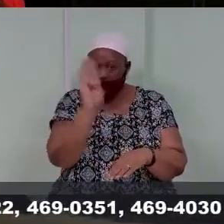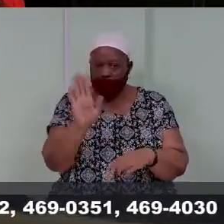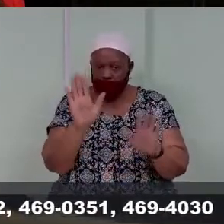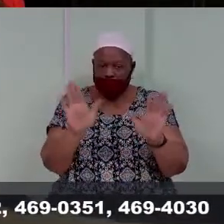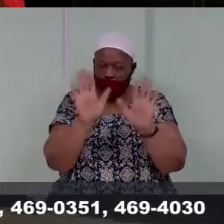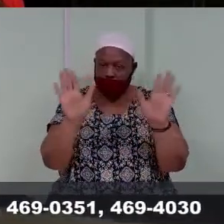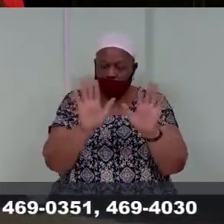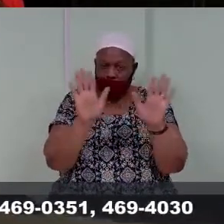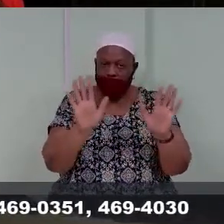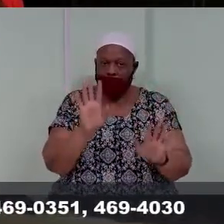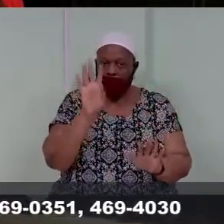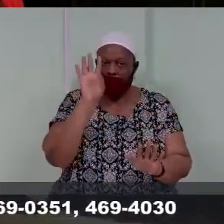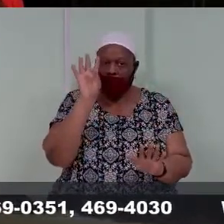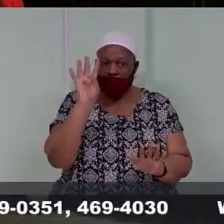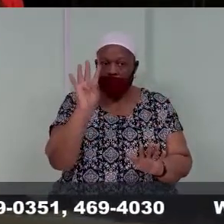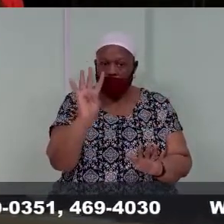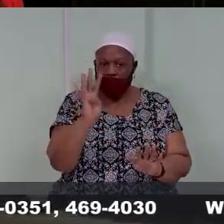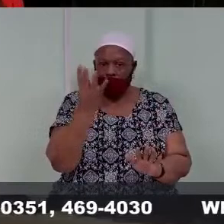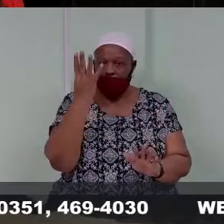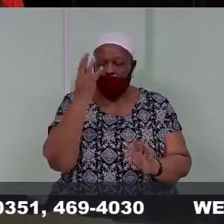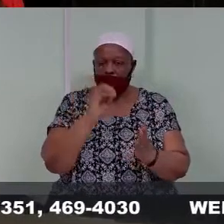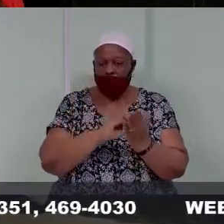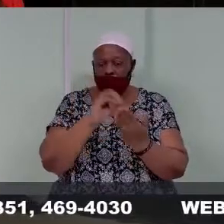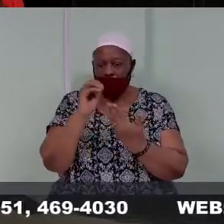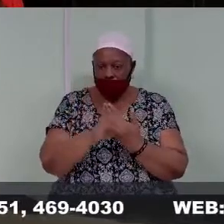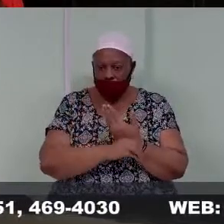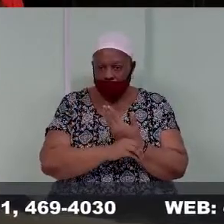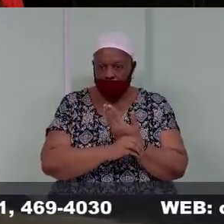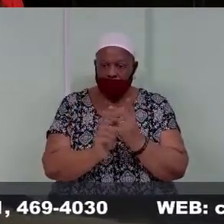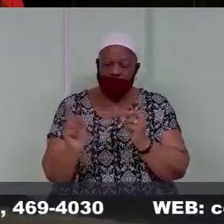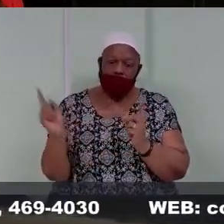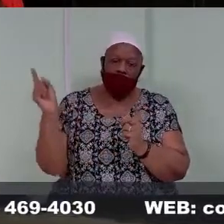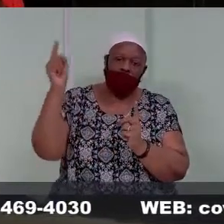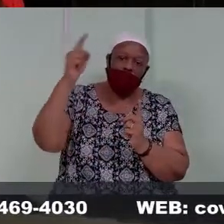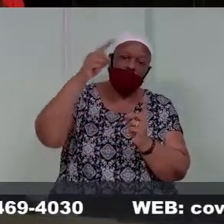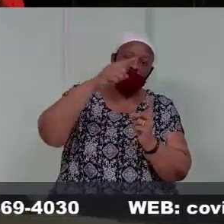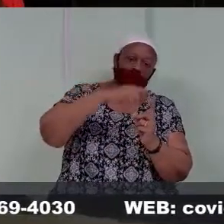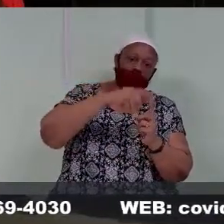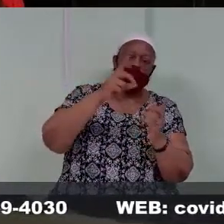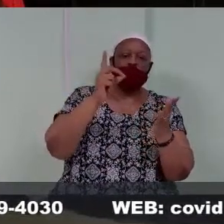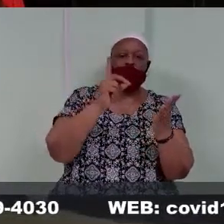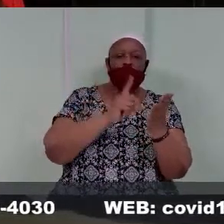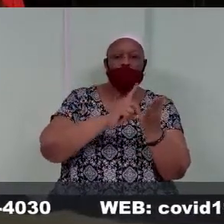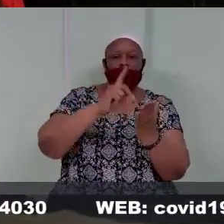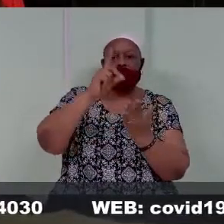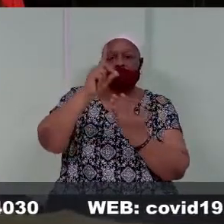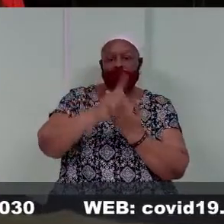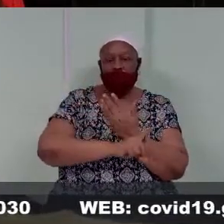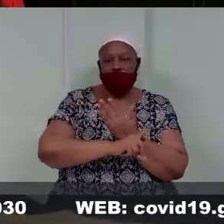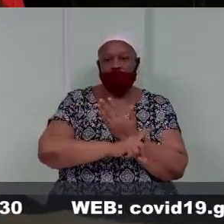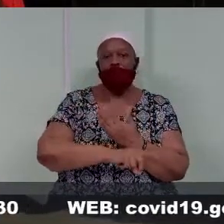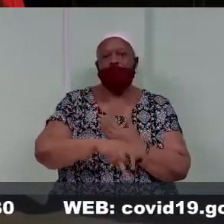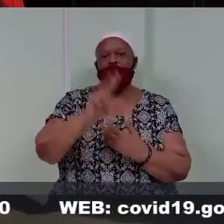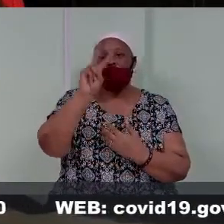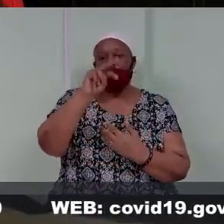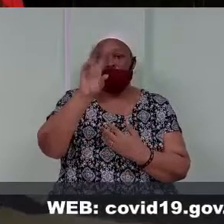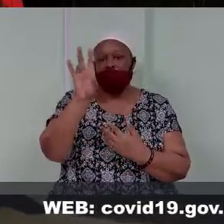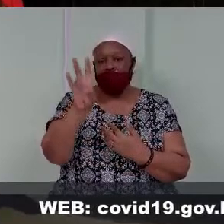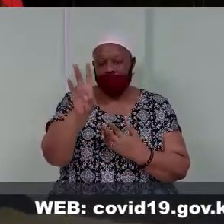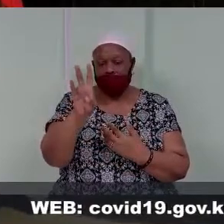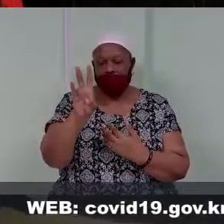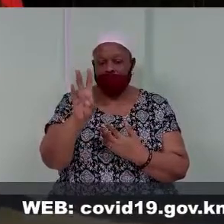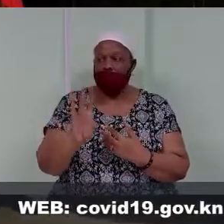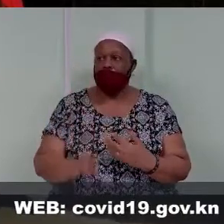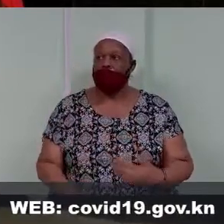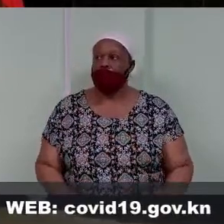until the end of the year, until the end of December 27th, also a Sunday.